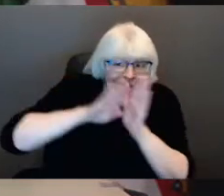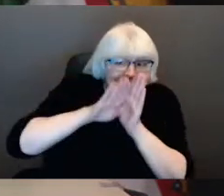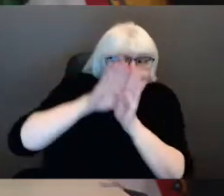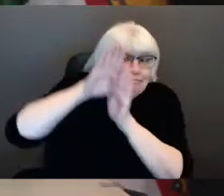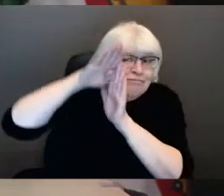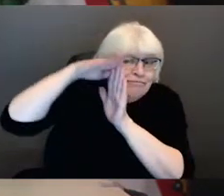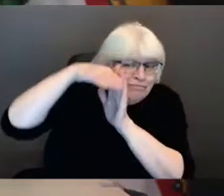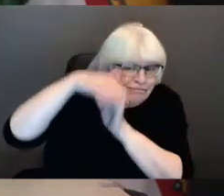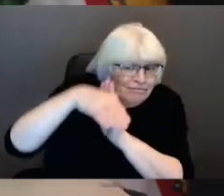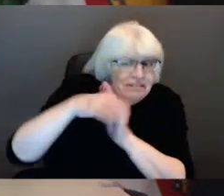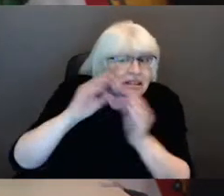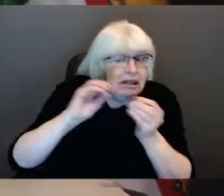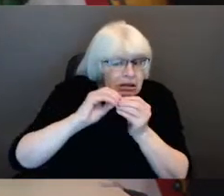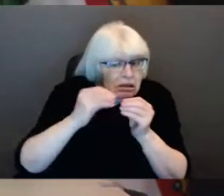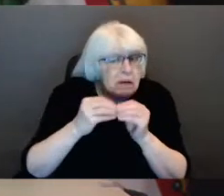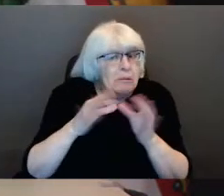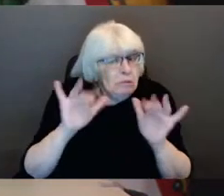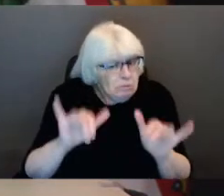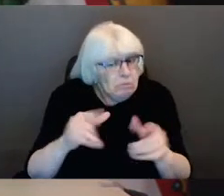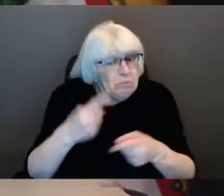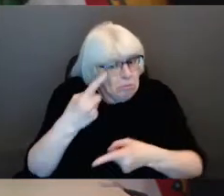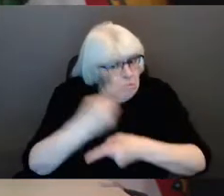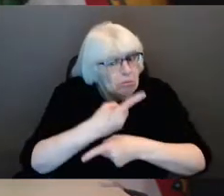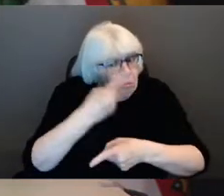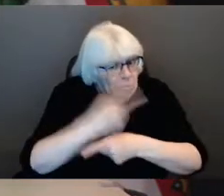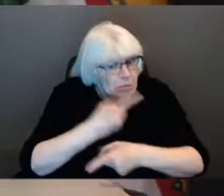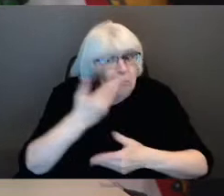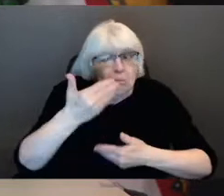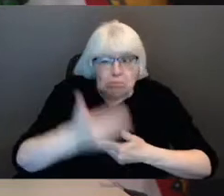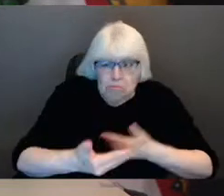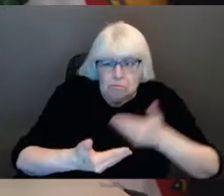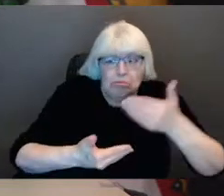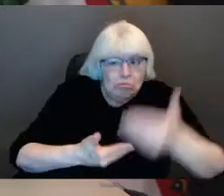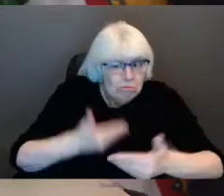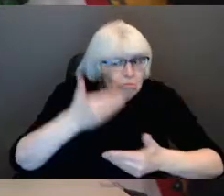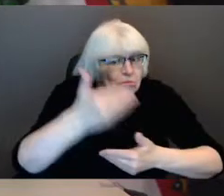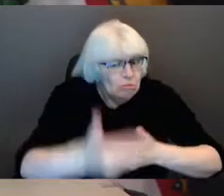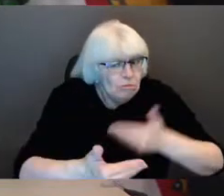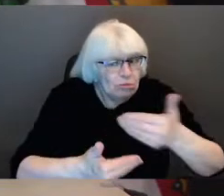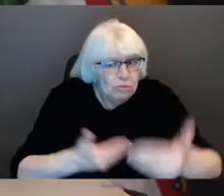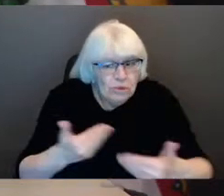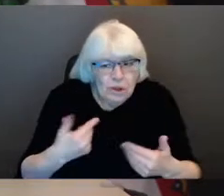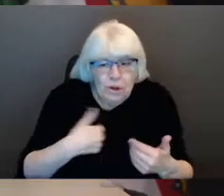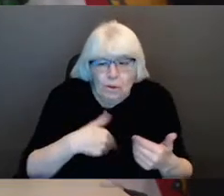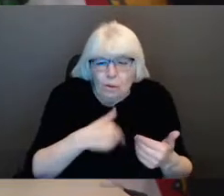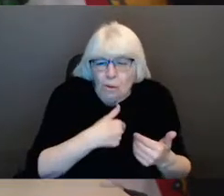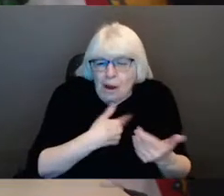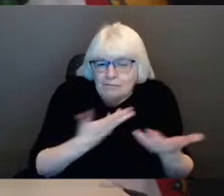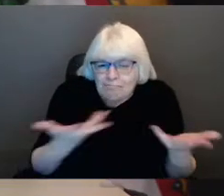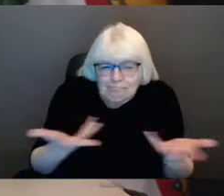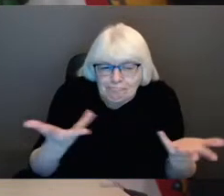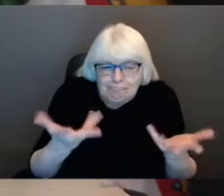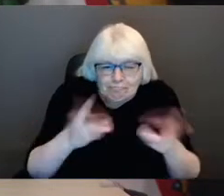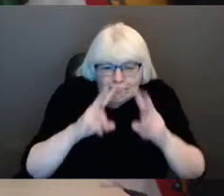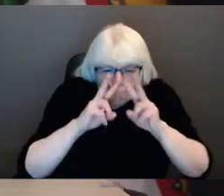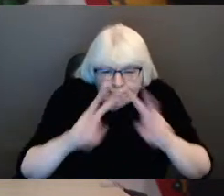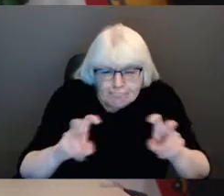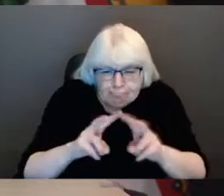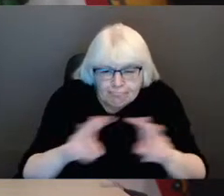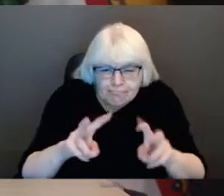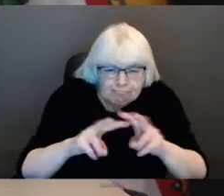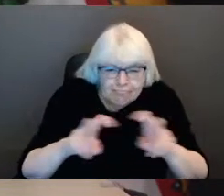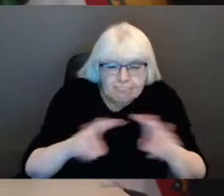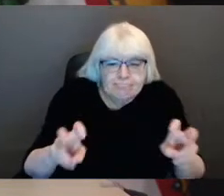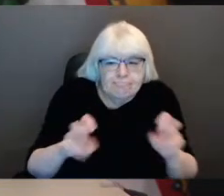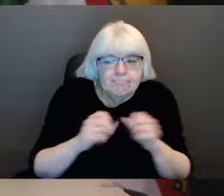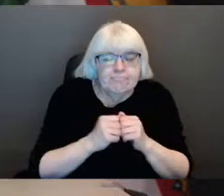part in terms of the factors that we look at. So I think, in some way,